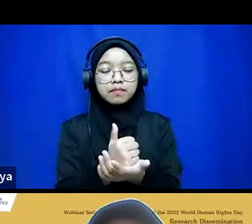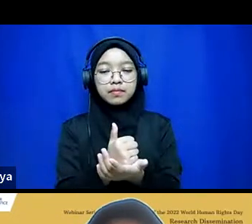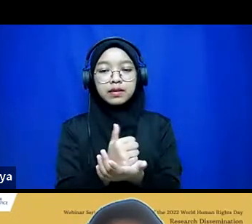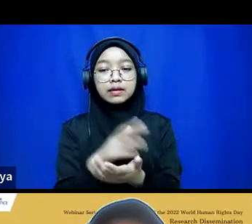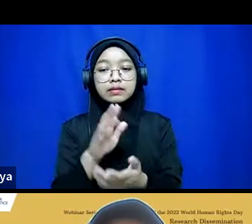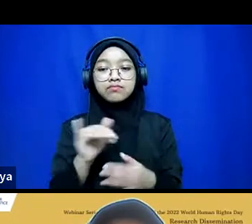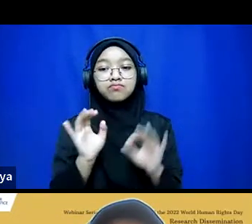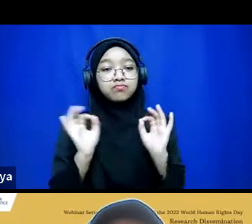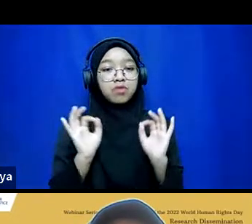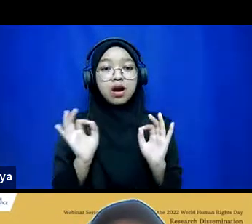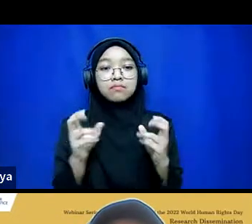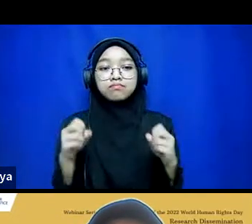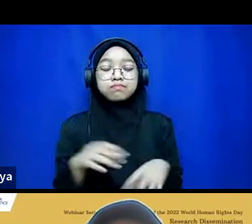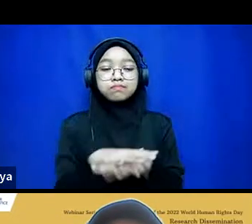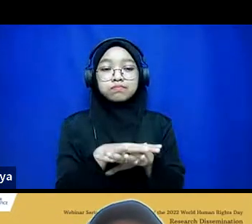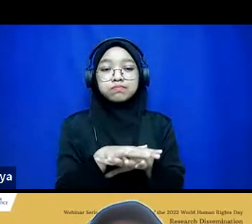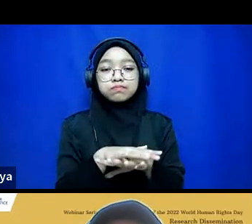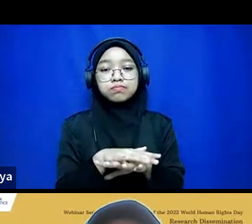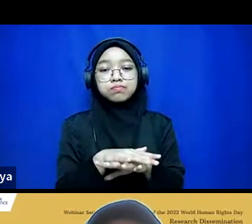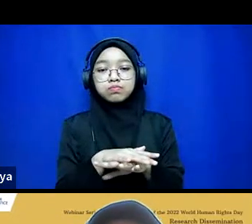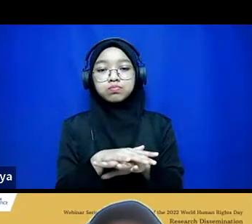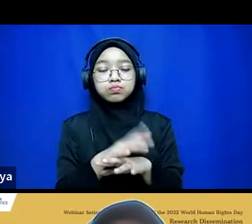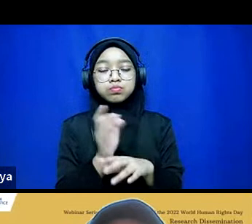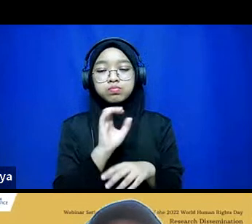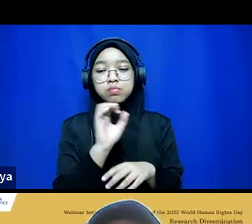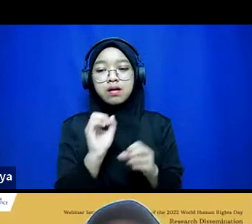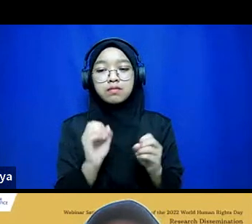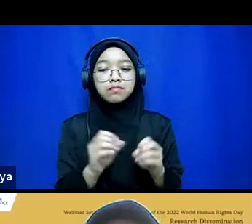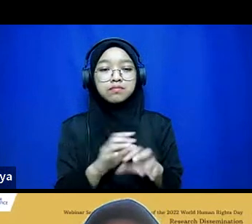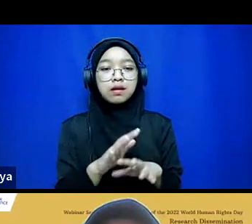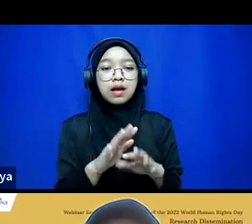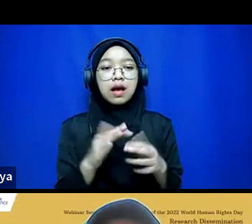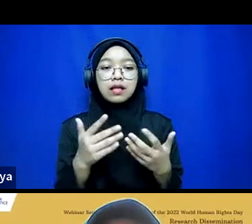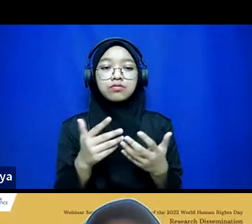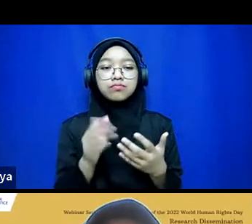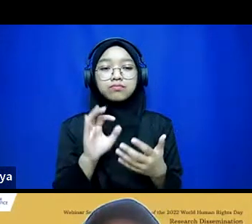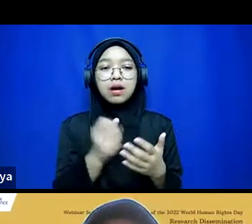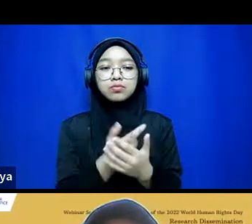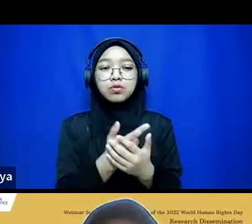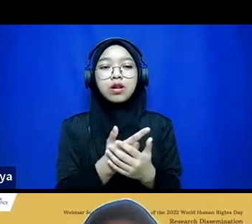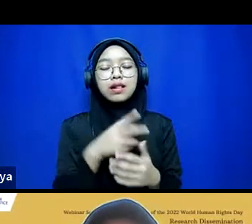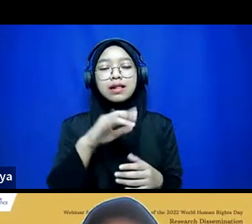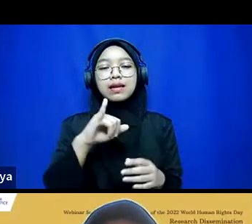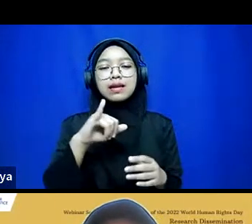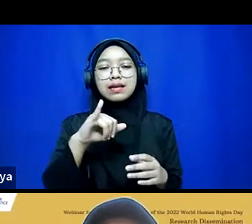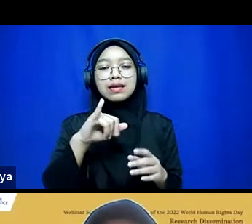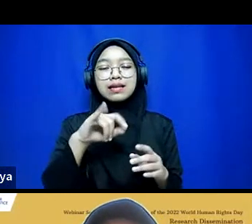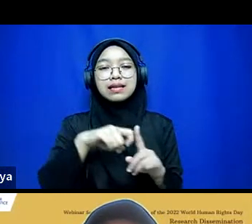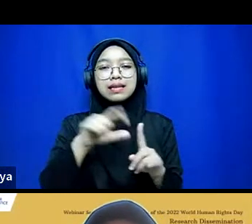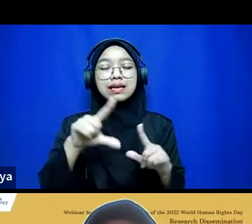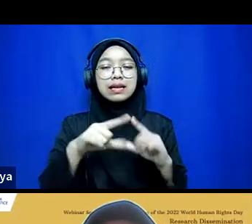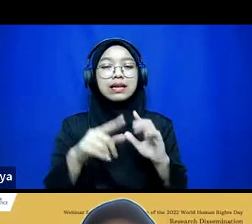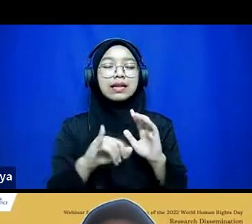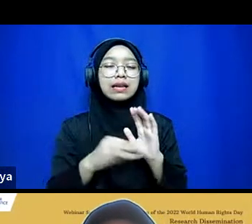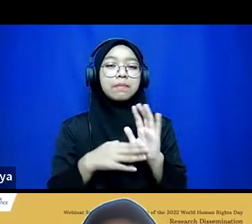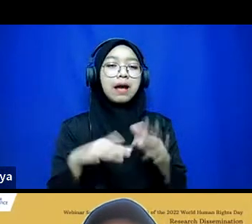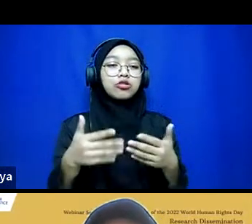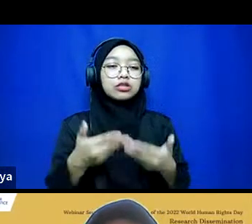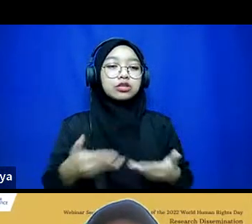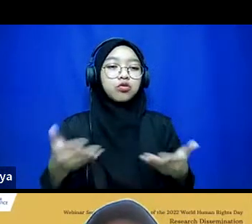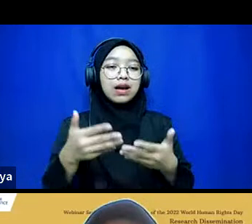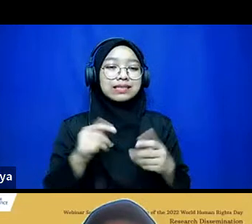a sort of climate of fear to some extent. So I think it's complicated. I don't think culture